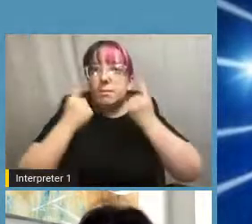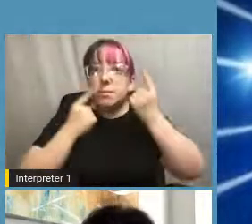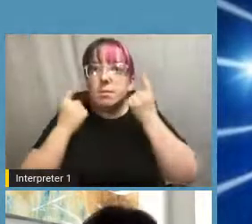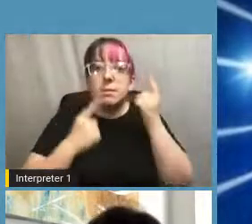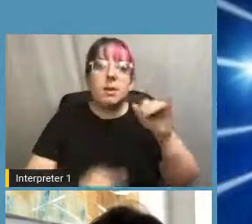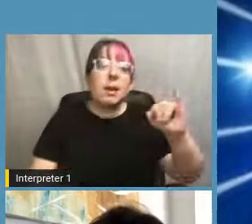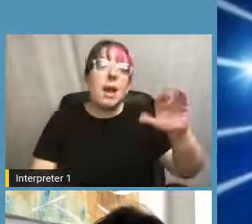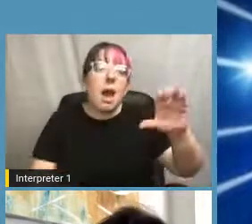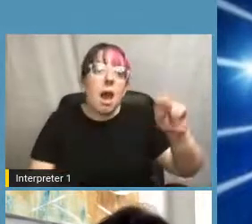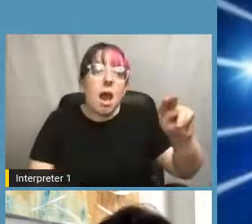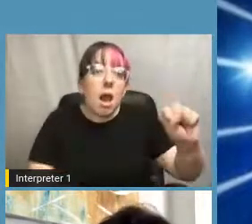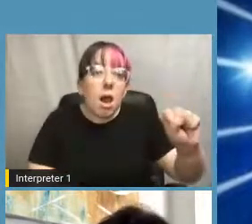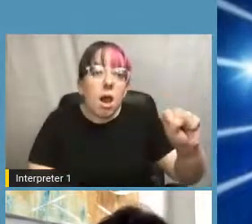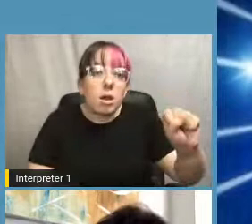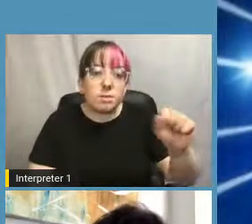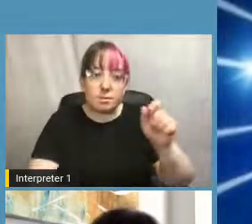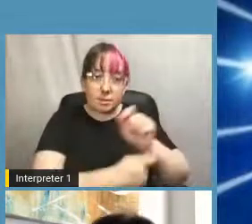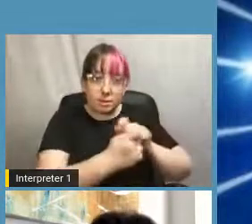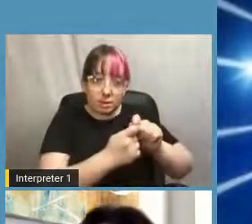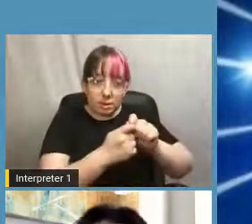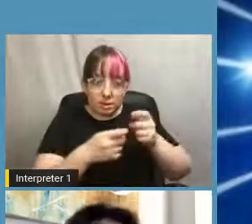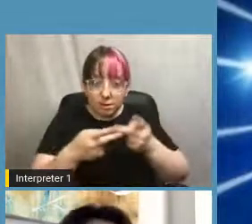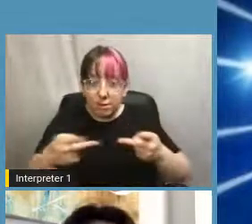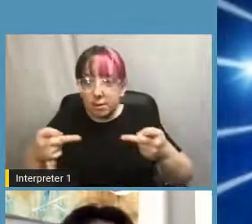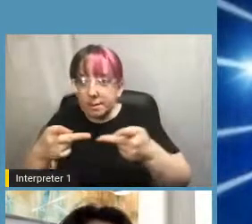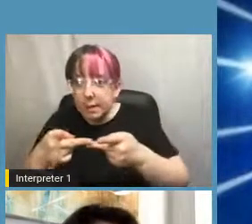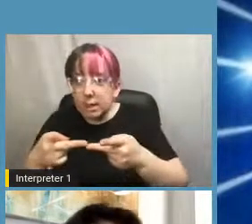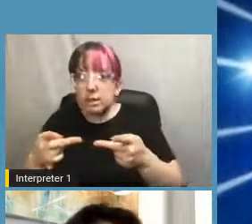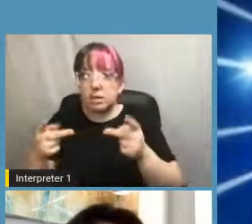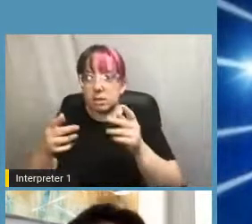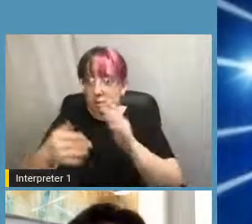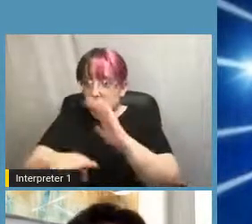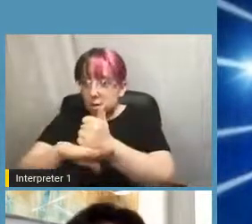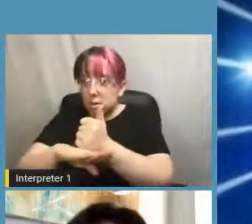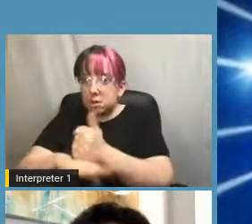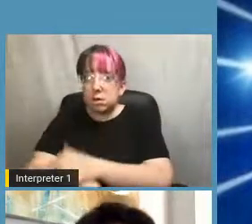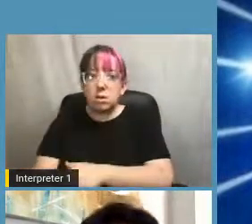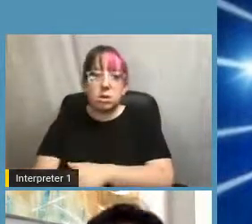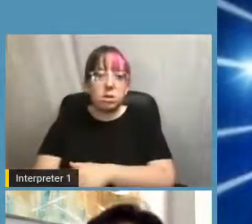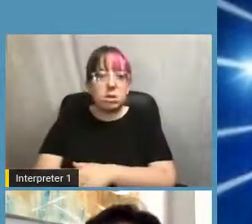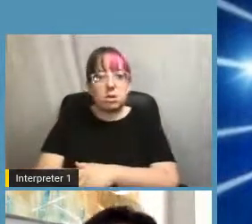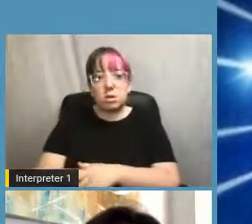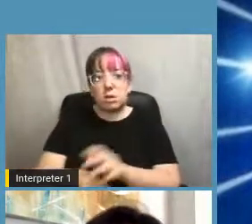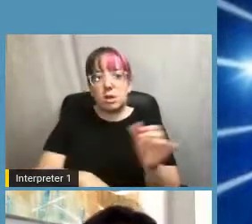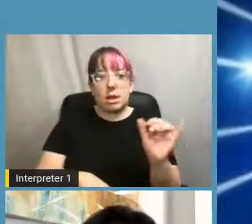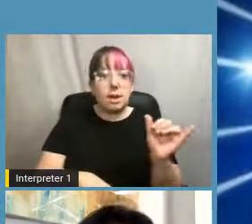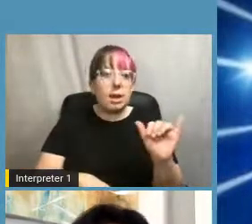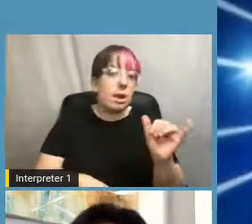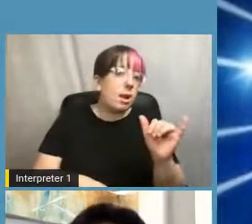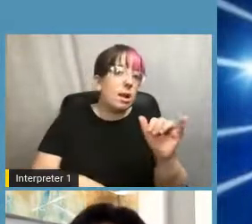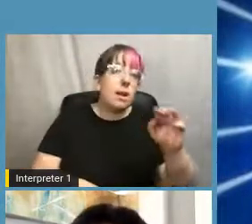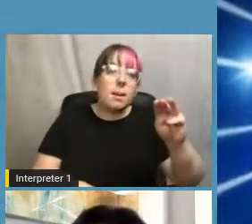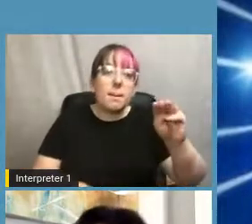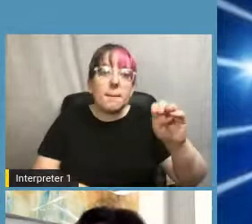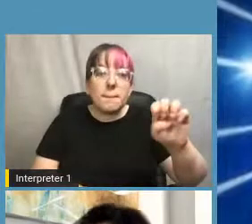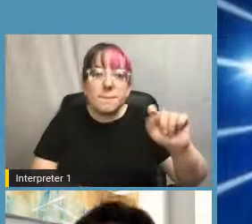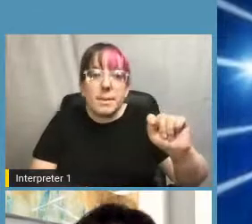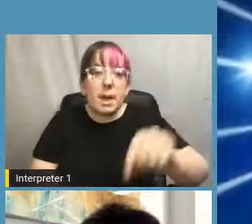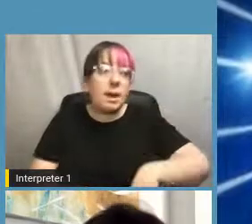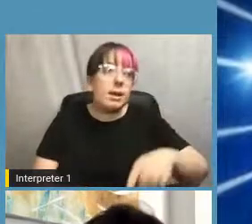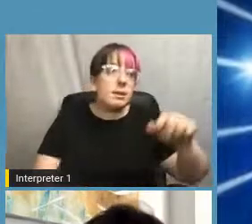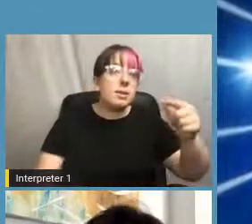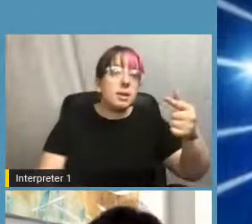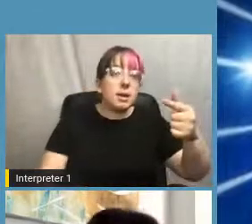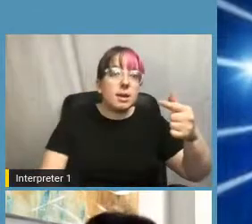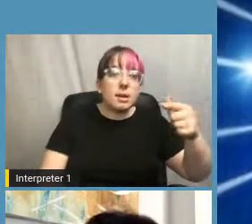icons, they're supposed to be in certain positions, certain places. When they're taken out of that and placed in a gallery in, say, the Met or the Getty or something like that, they